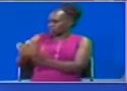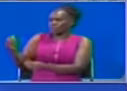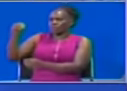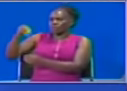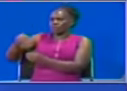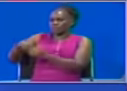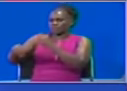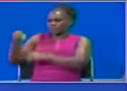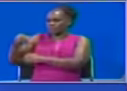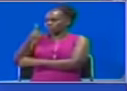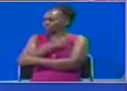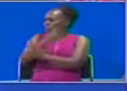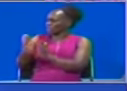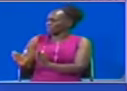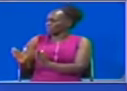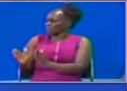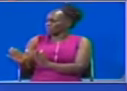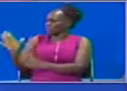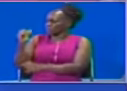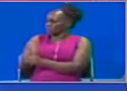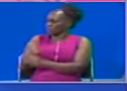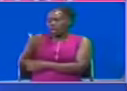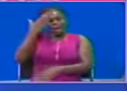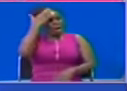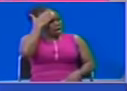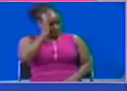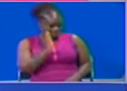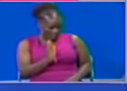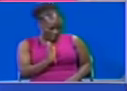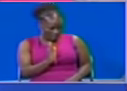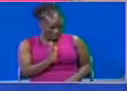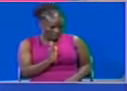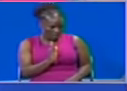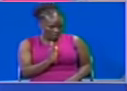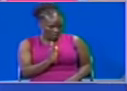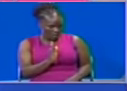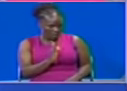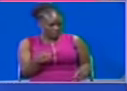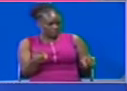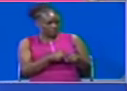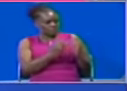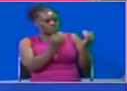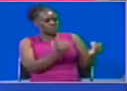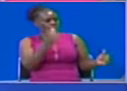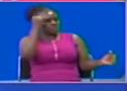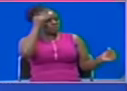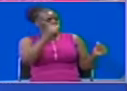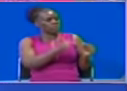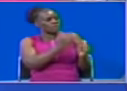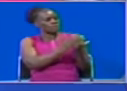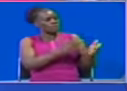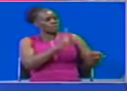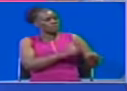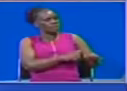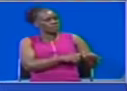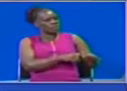supposed to support doctors? Is that what it's doing? We are very aware of this. Mm-hmm. I think we also need to remember, I think sometimes when we